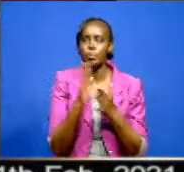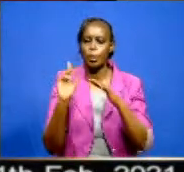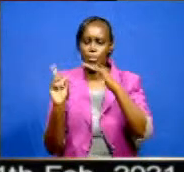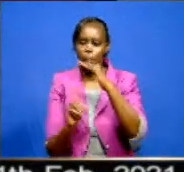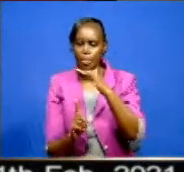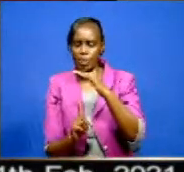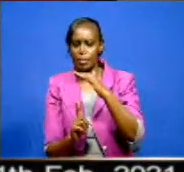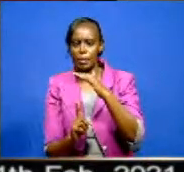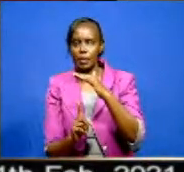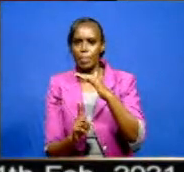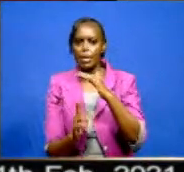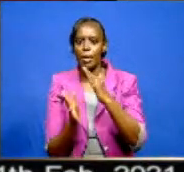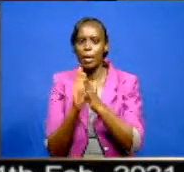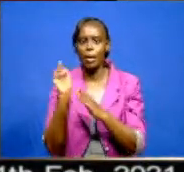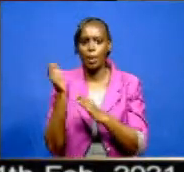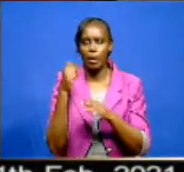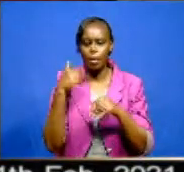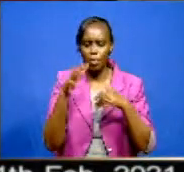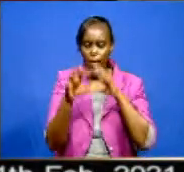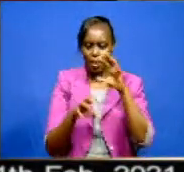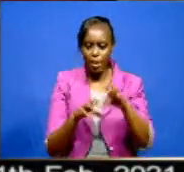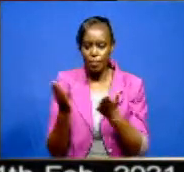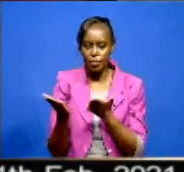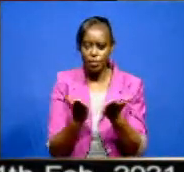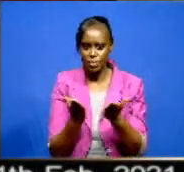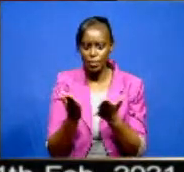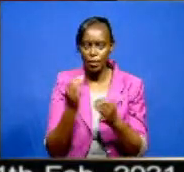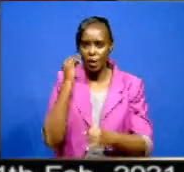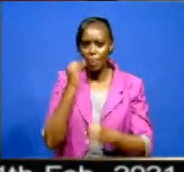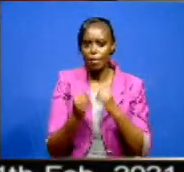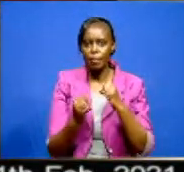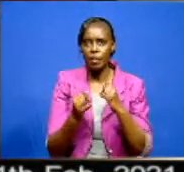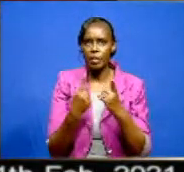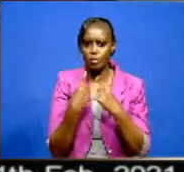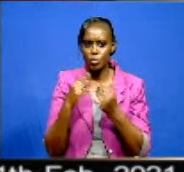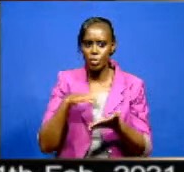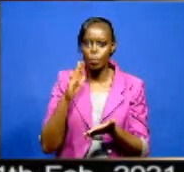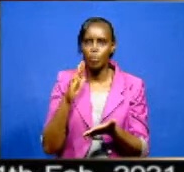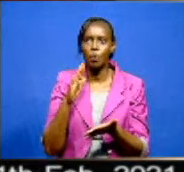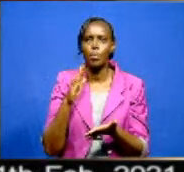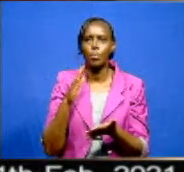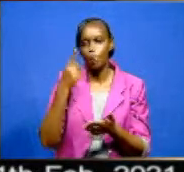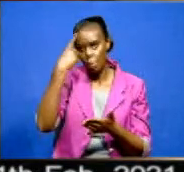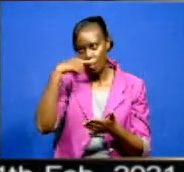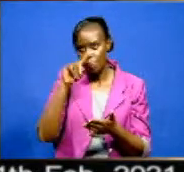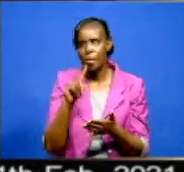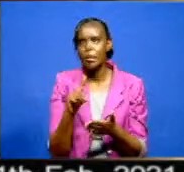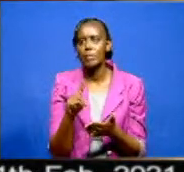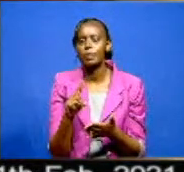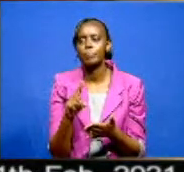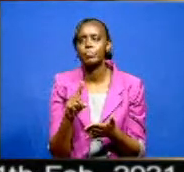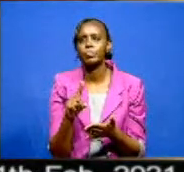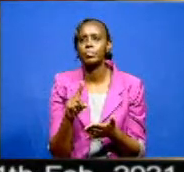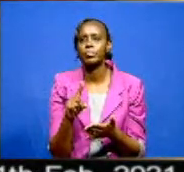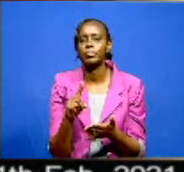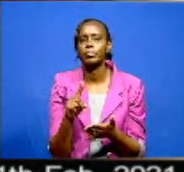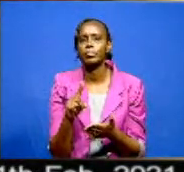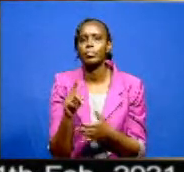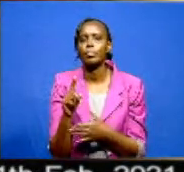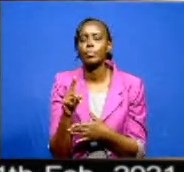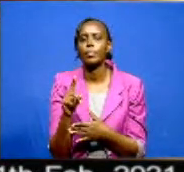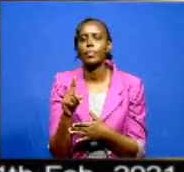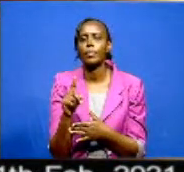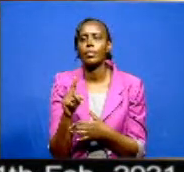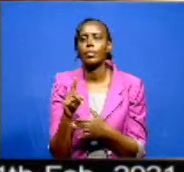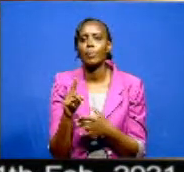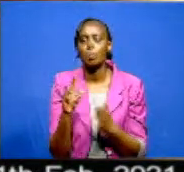ministry and the Kenya Wildlife Service. And finally, the policy emphasis will